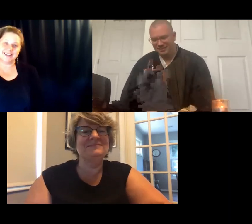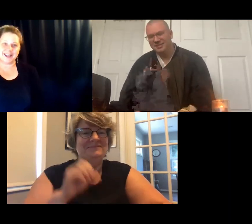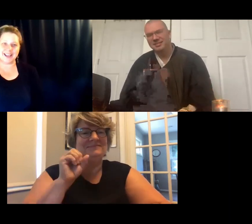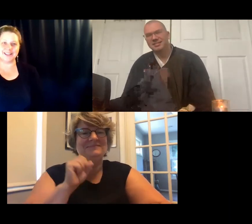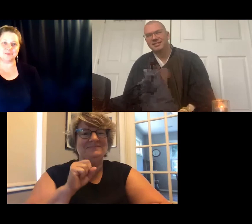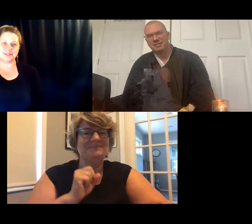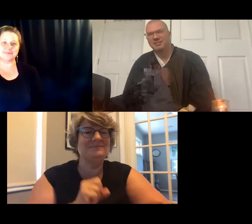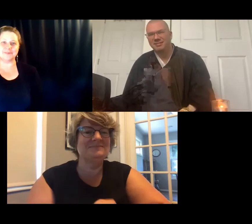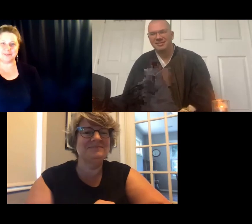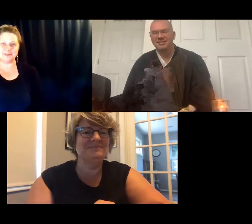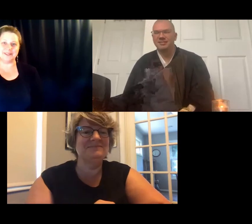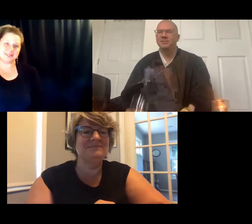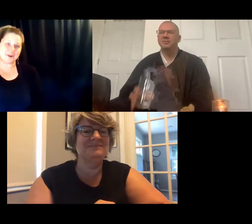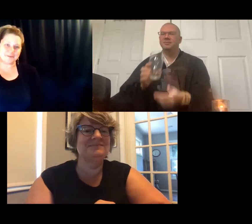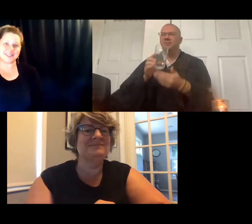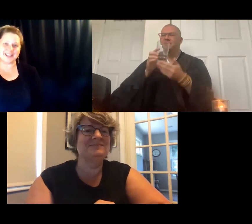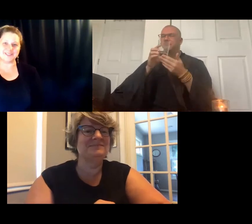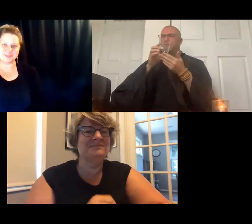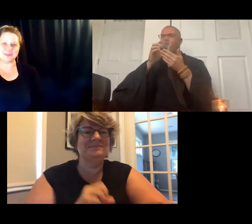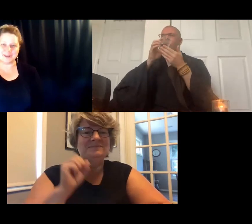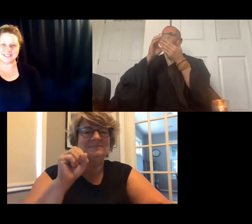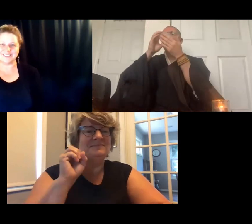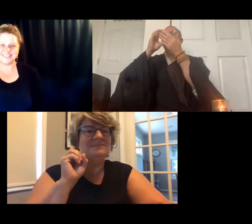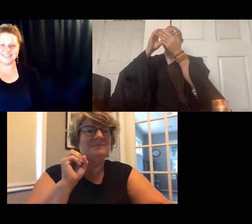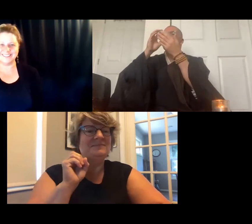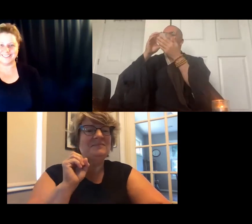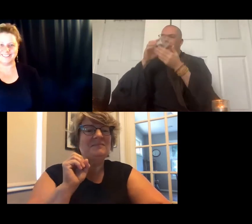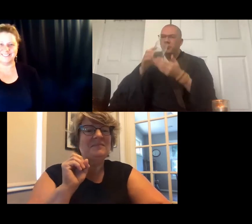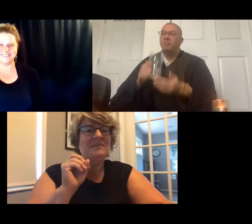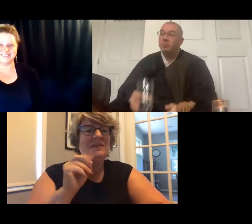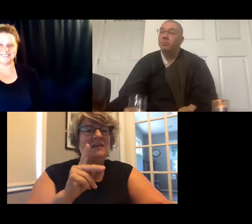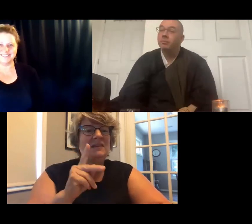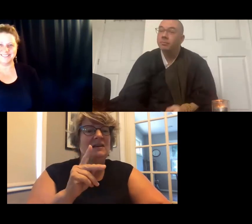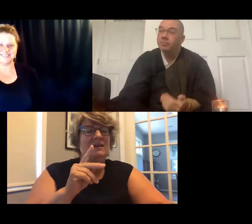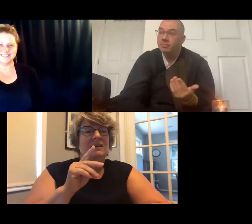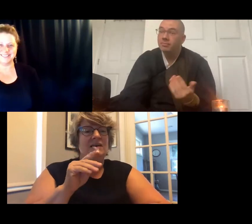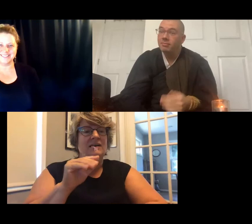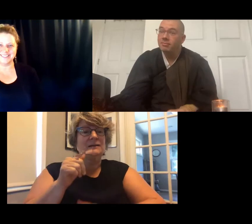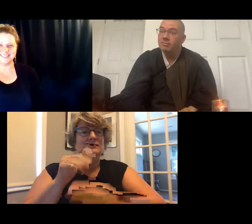challenge and the reason for me doing this. And hopefully that answers your question.